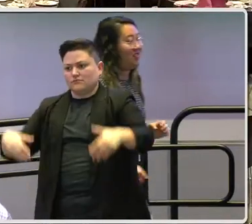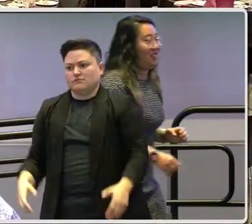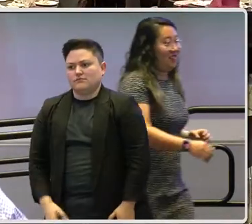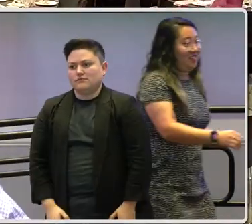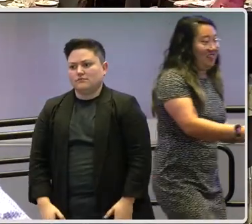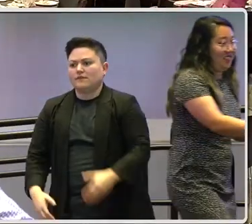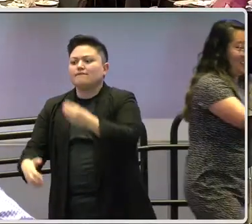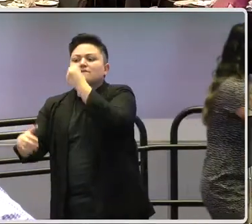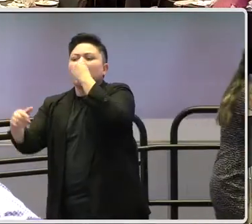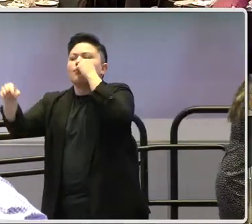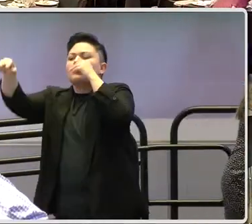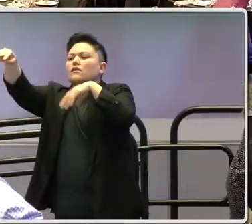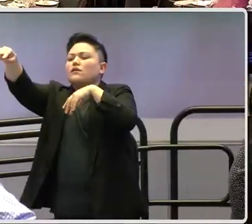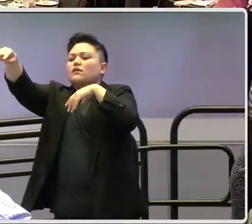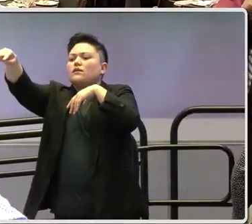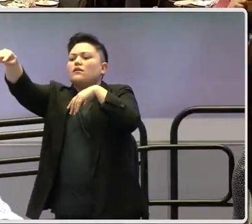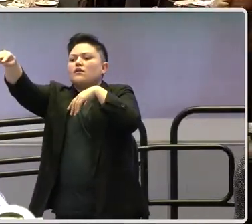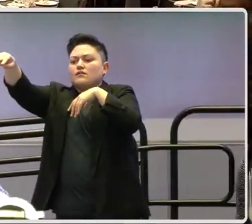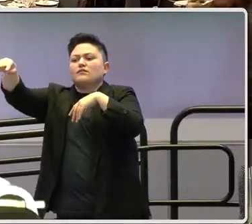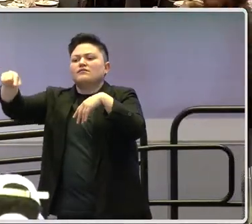Yes.